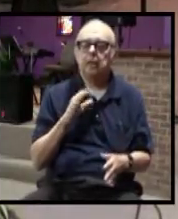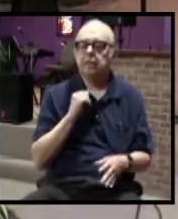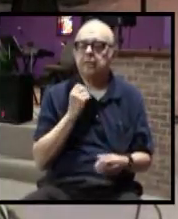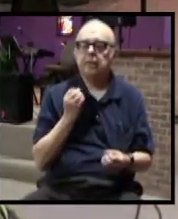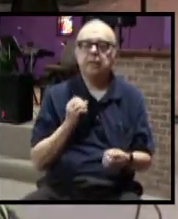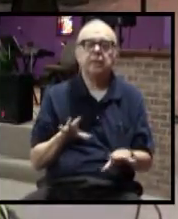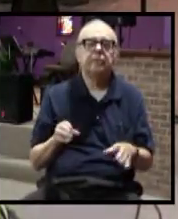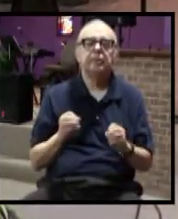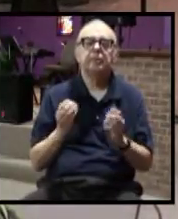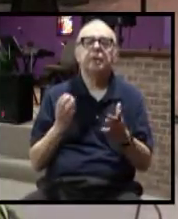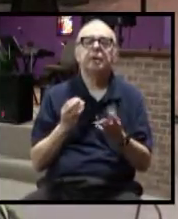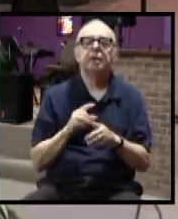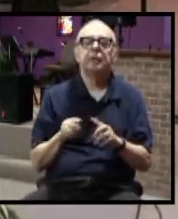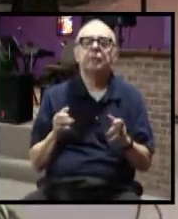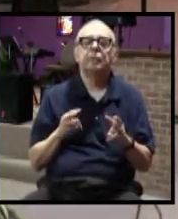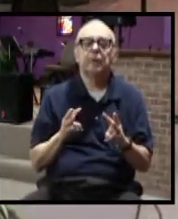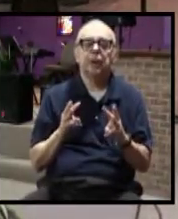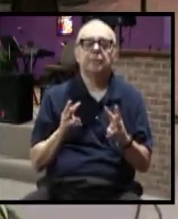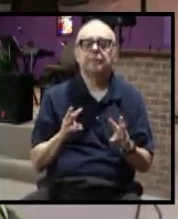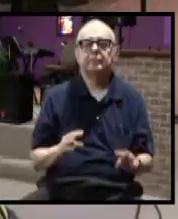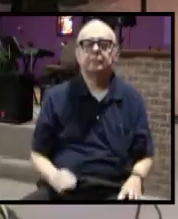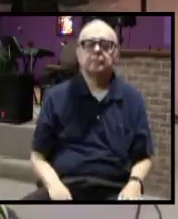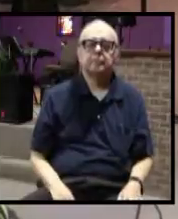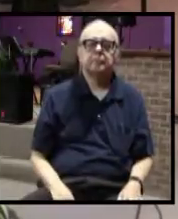And he does it in many different ways.